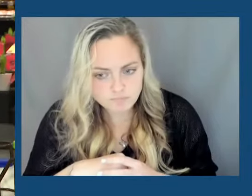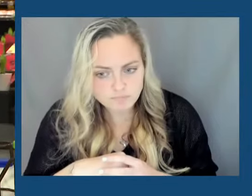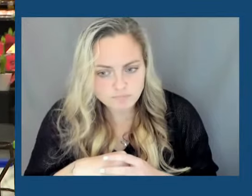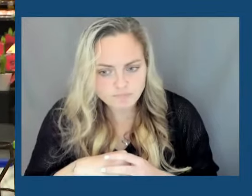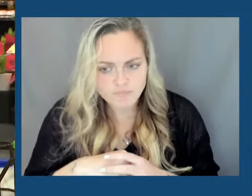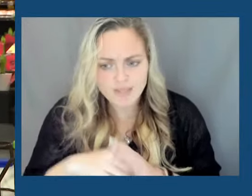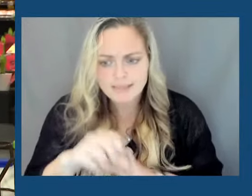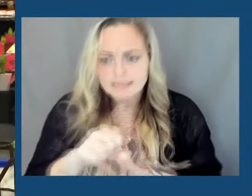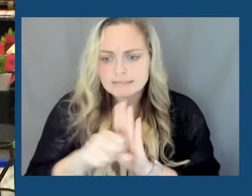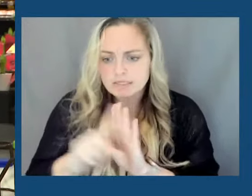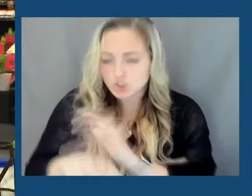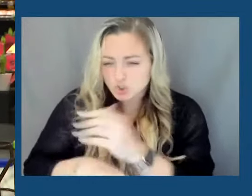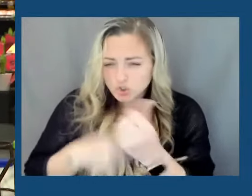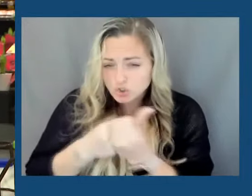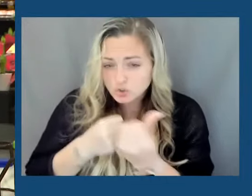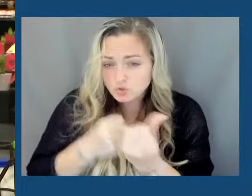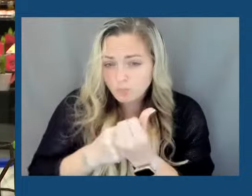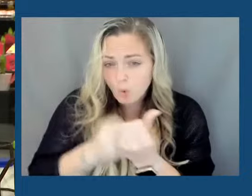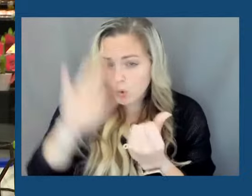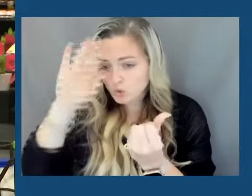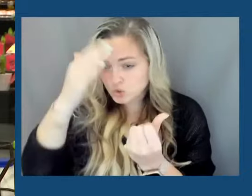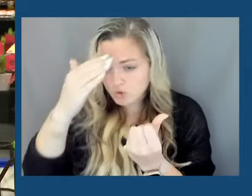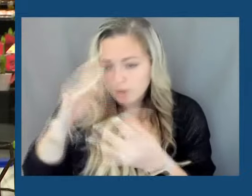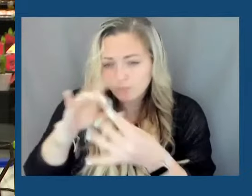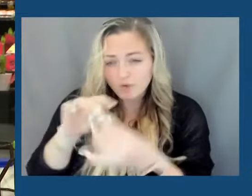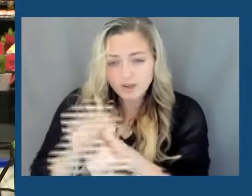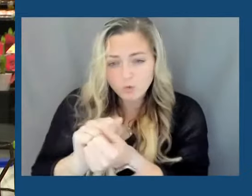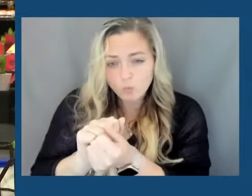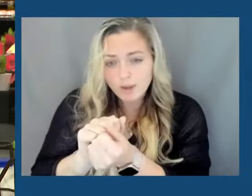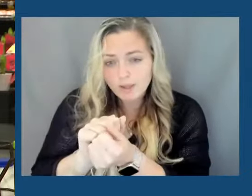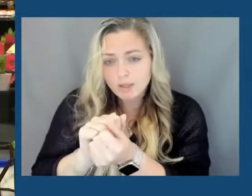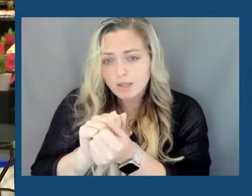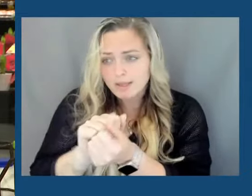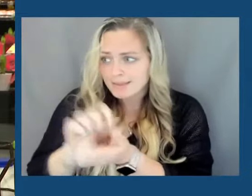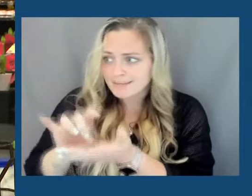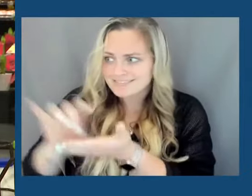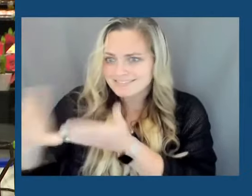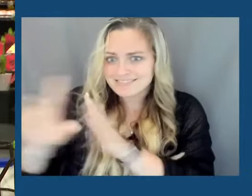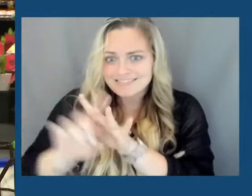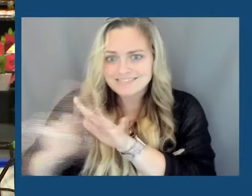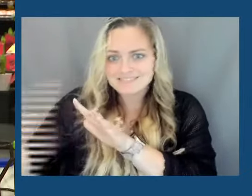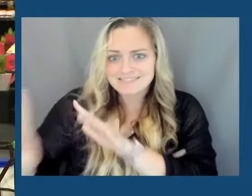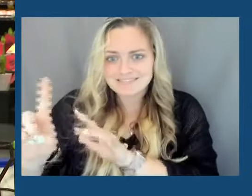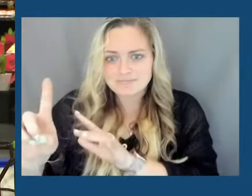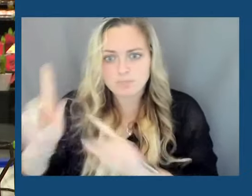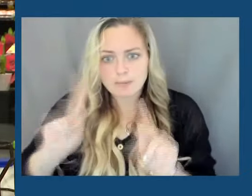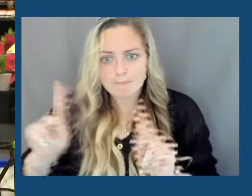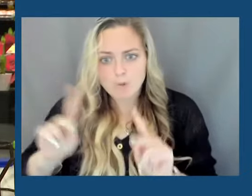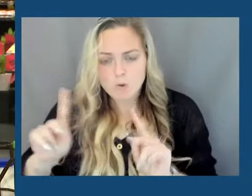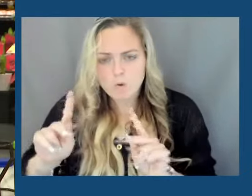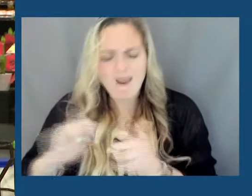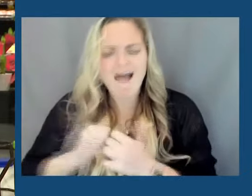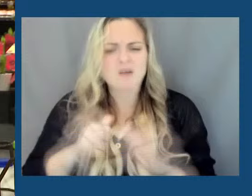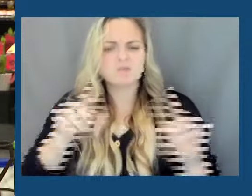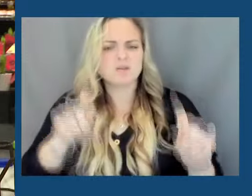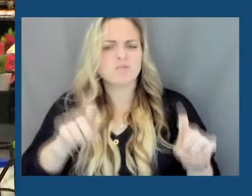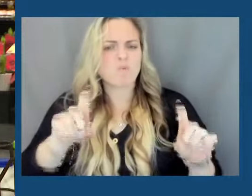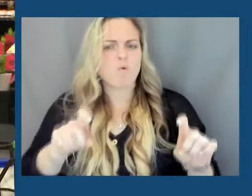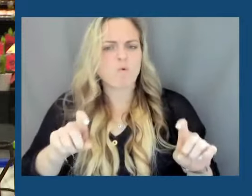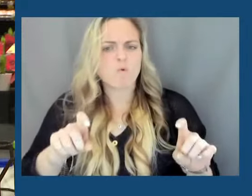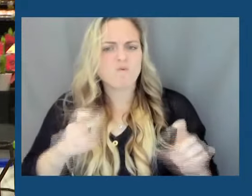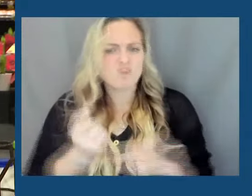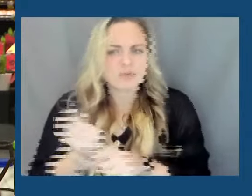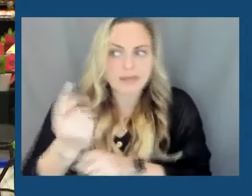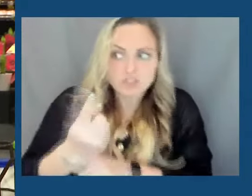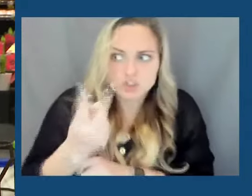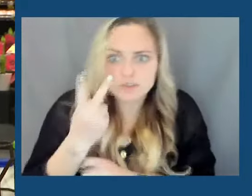the state should support the president in that effort. How is that poll going to guide how you proceed next year, especially what